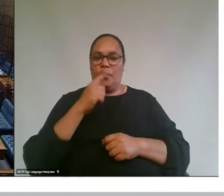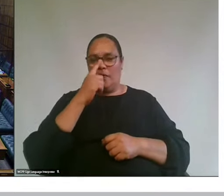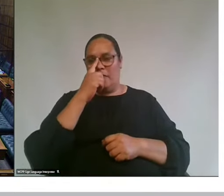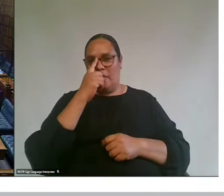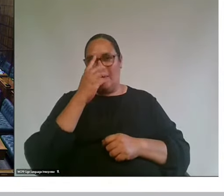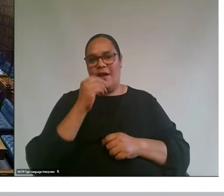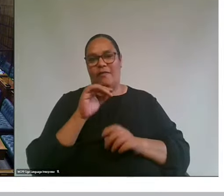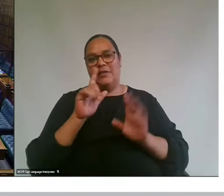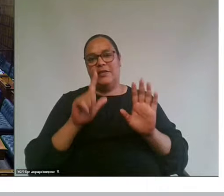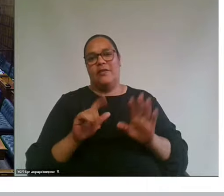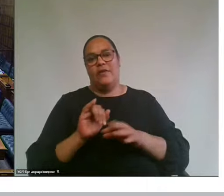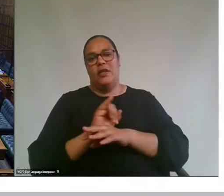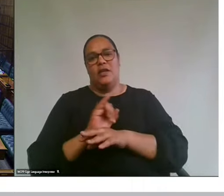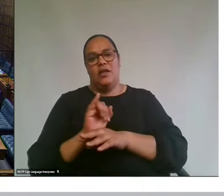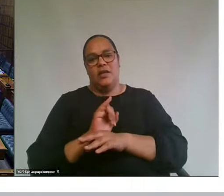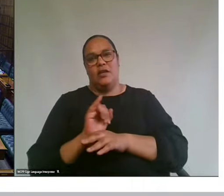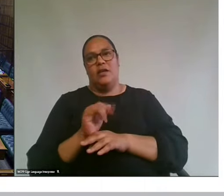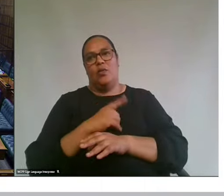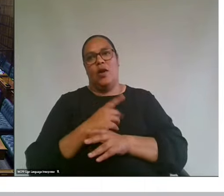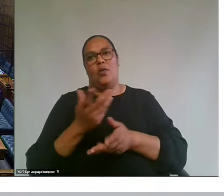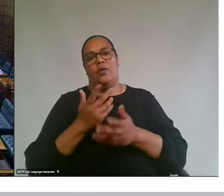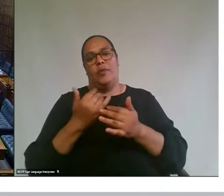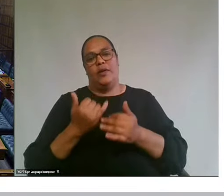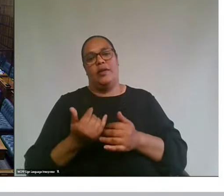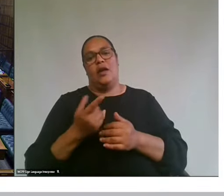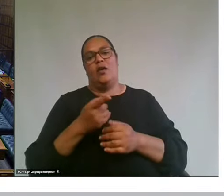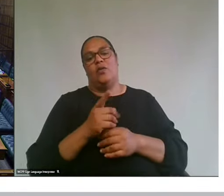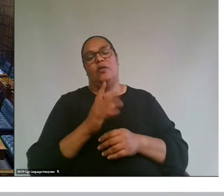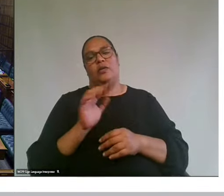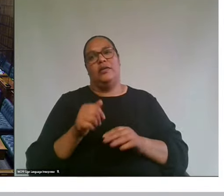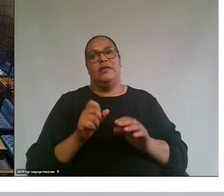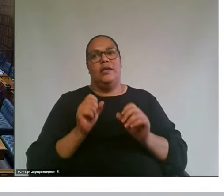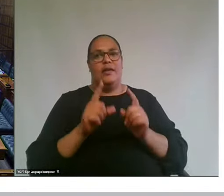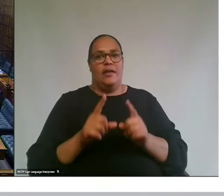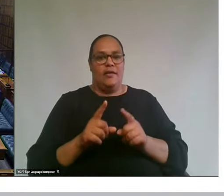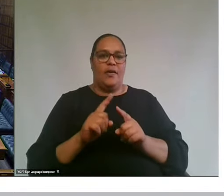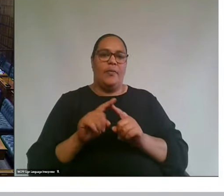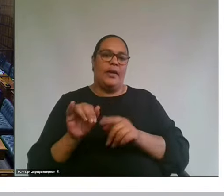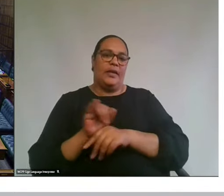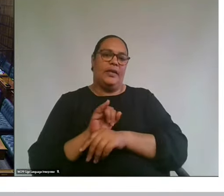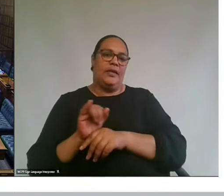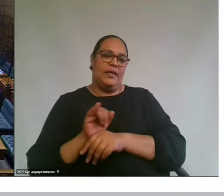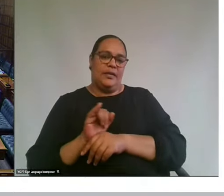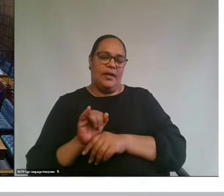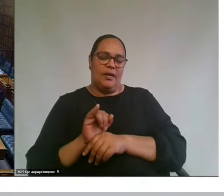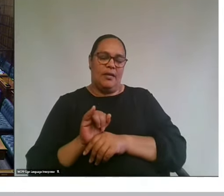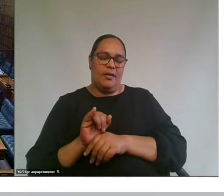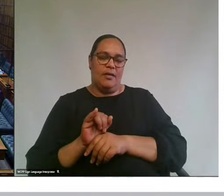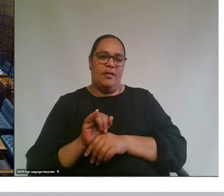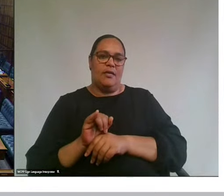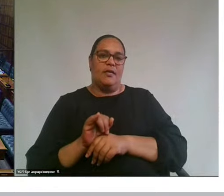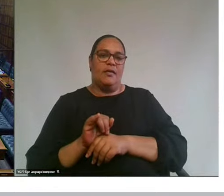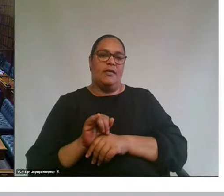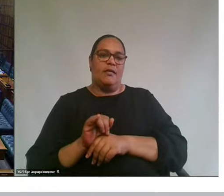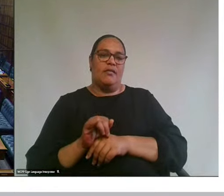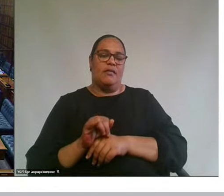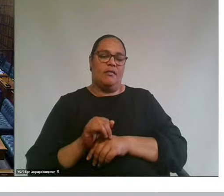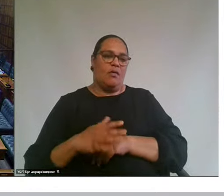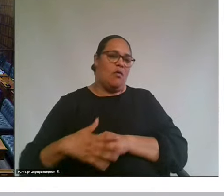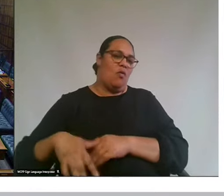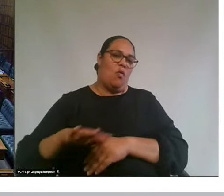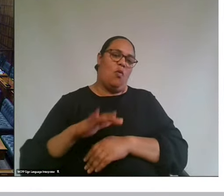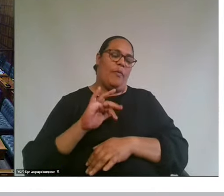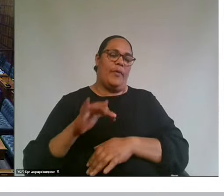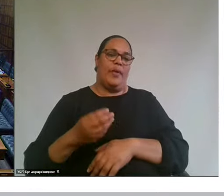interns in fact as we speak we have 11 um the interns are all young